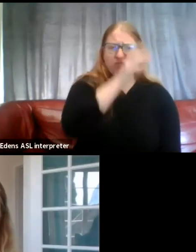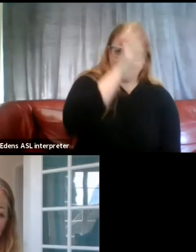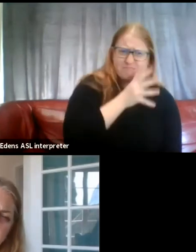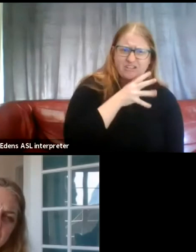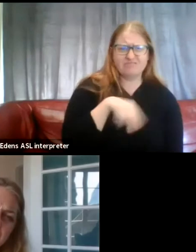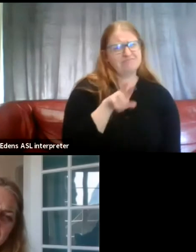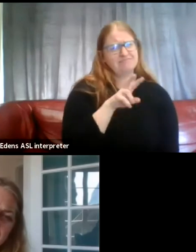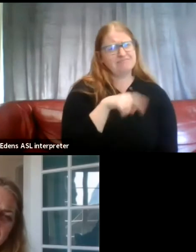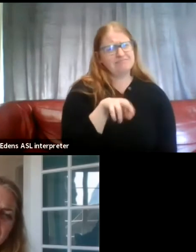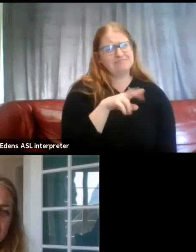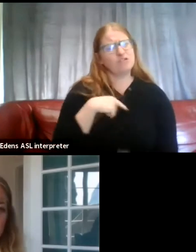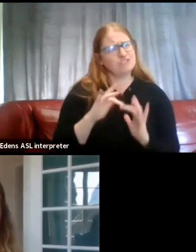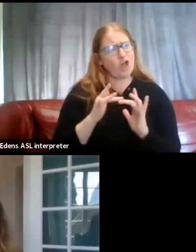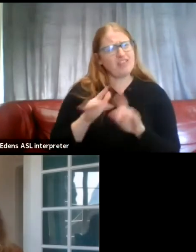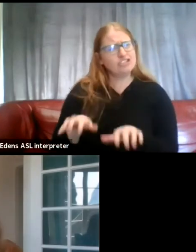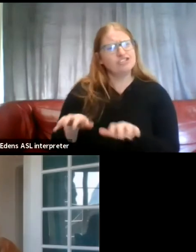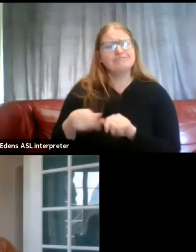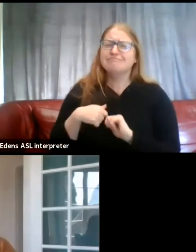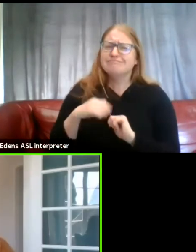started asking online,